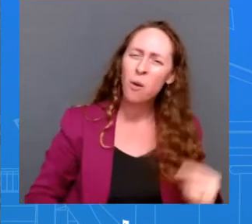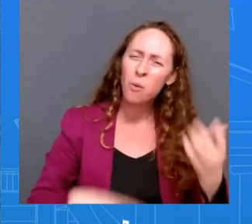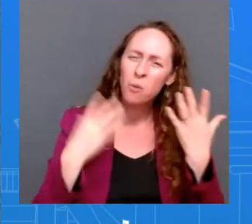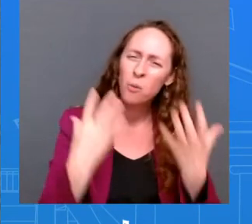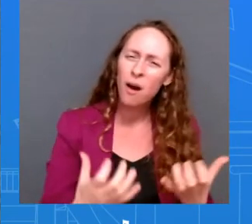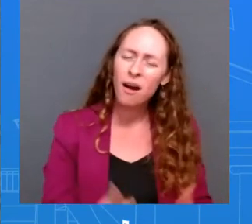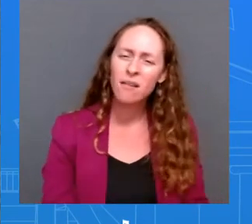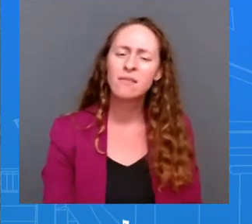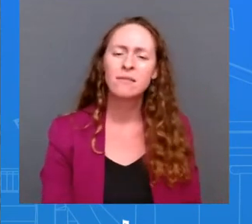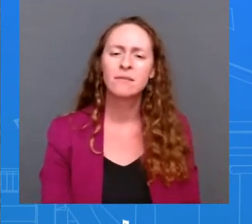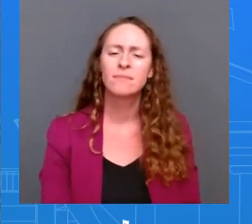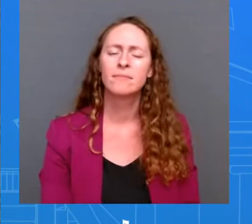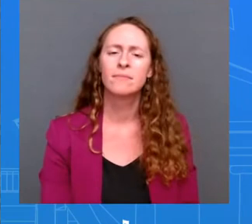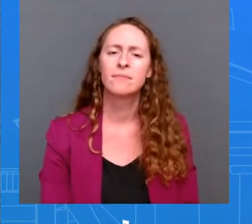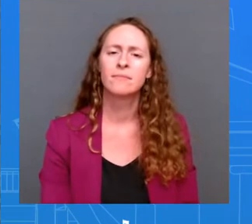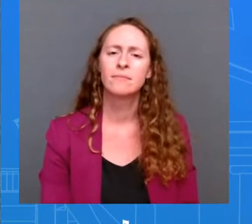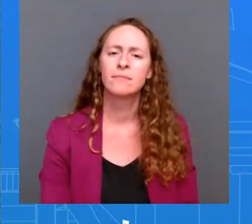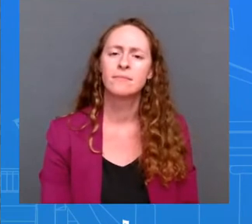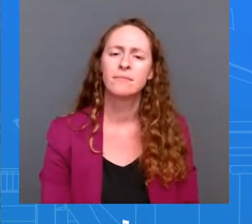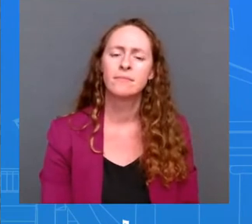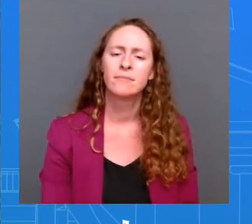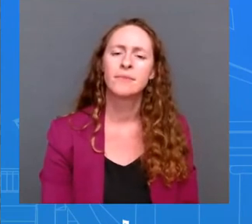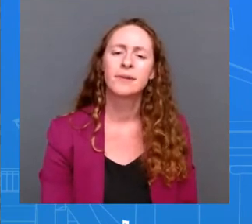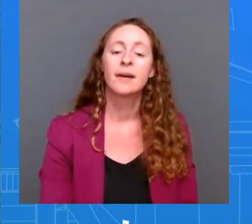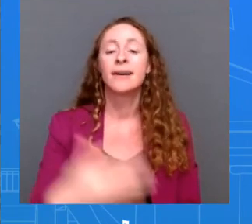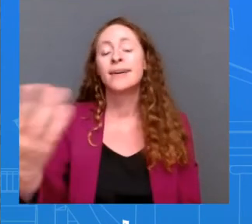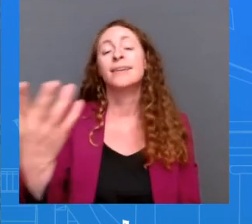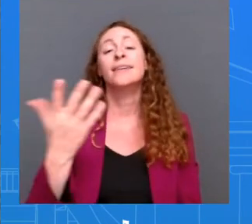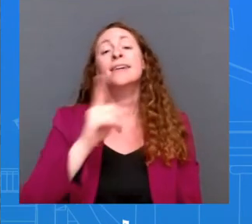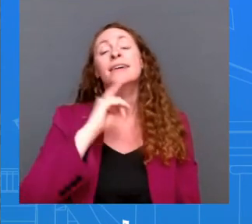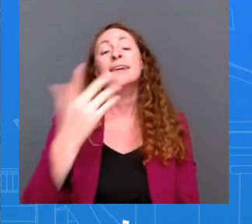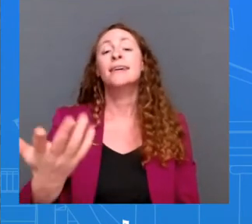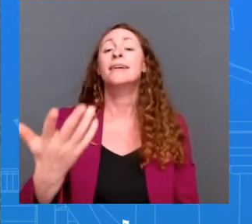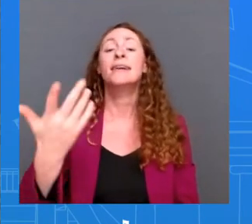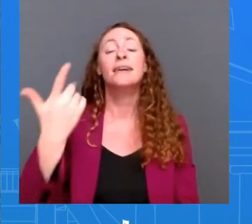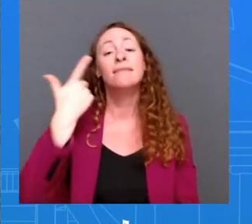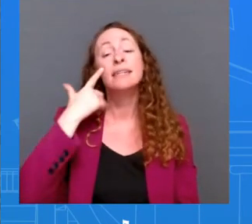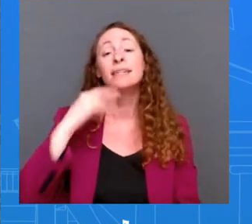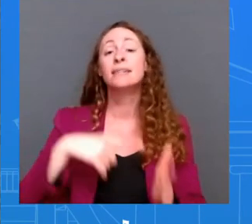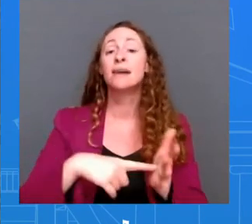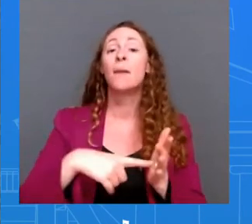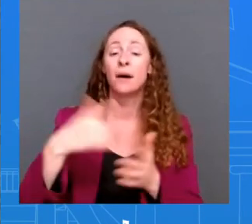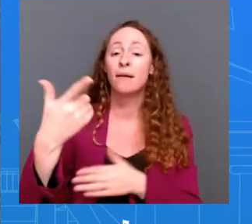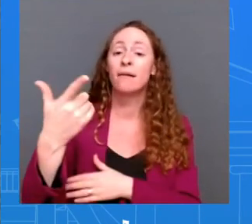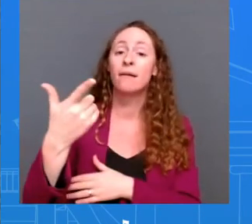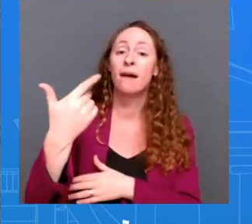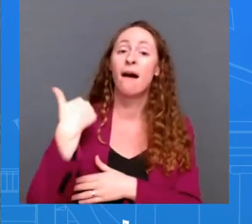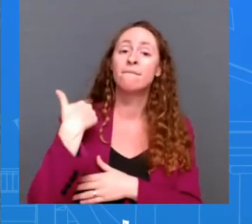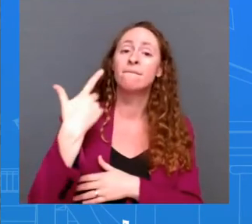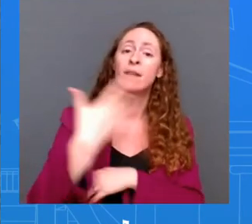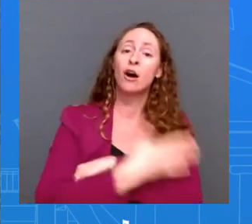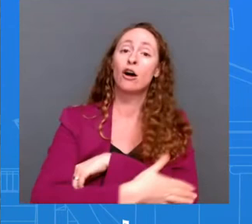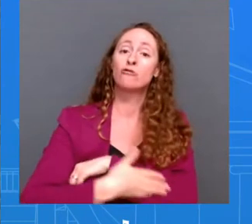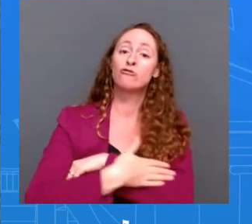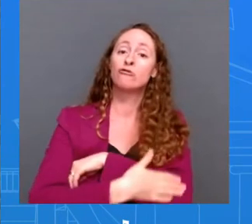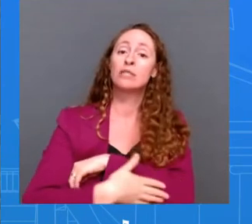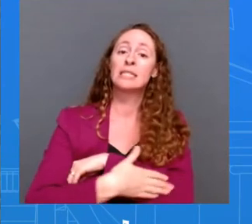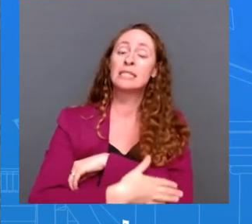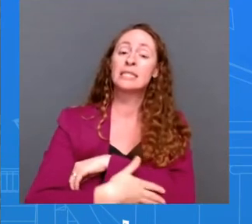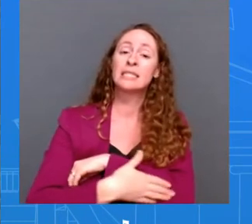fly over the median line, you know, on several occasions in just the last 24